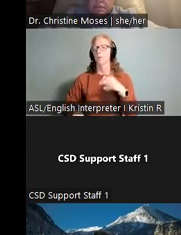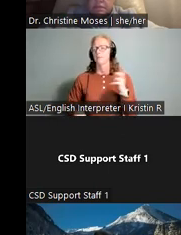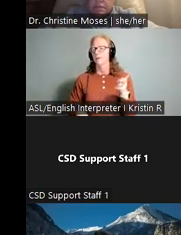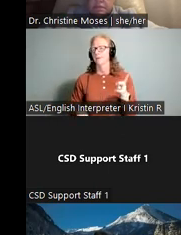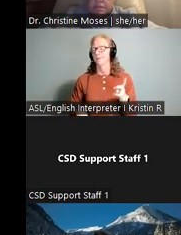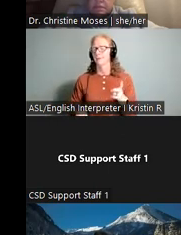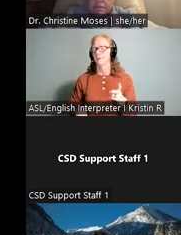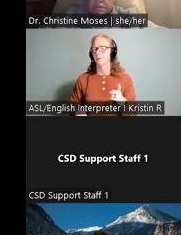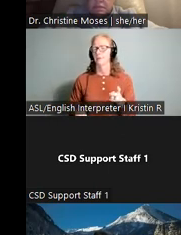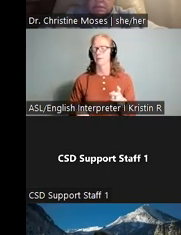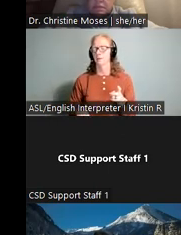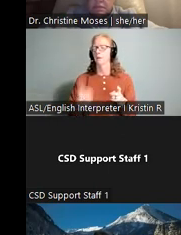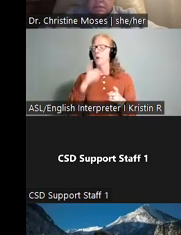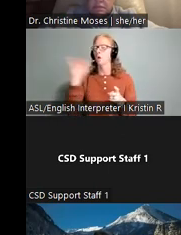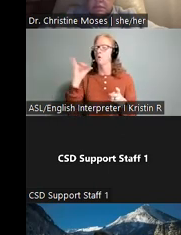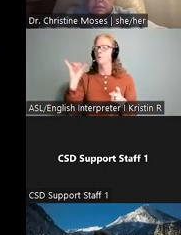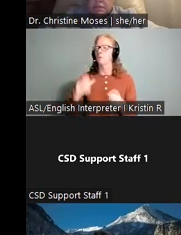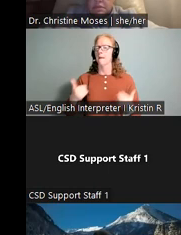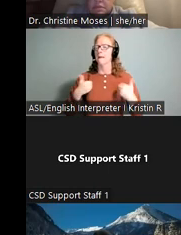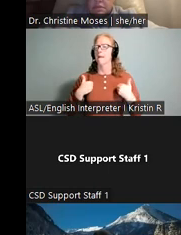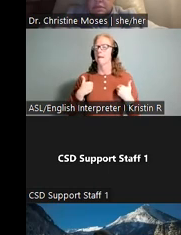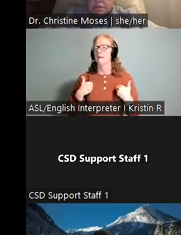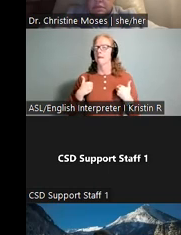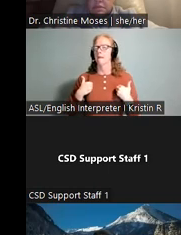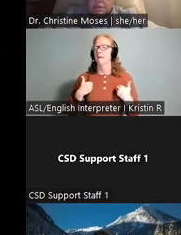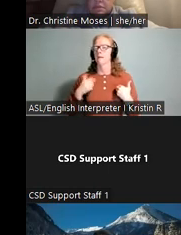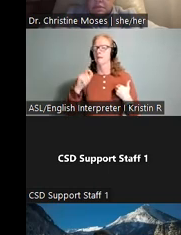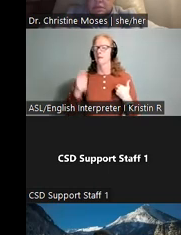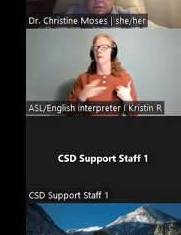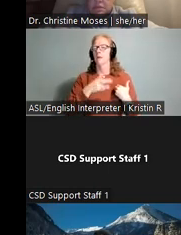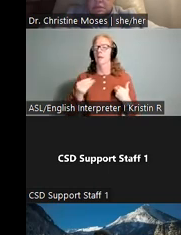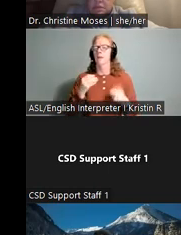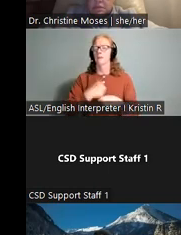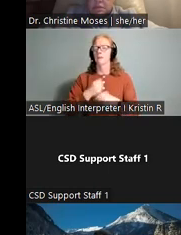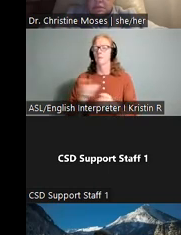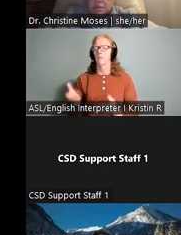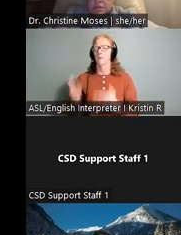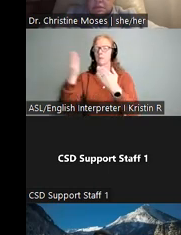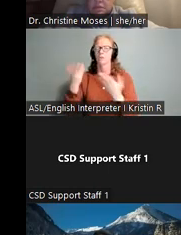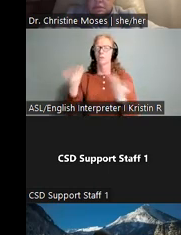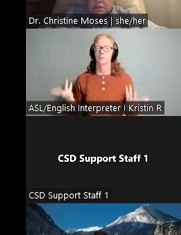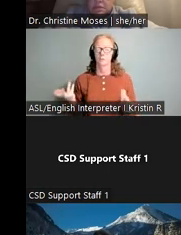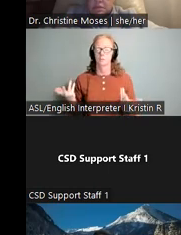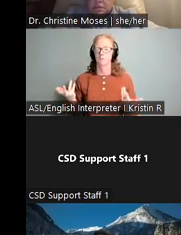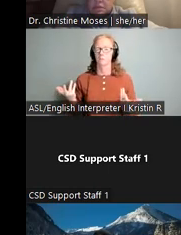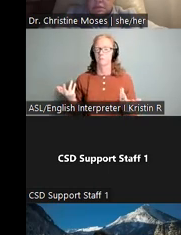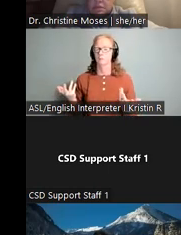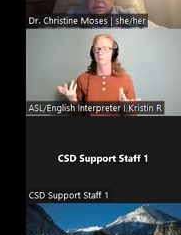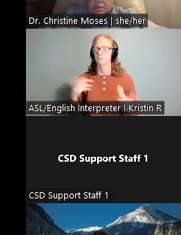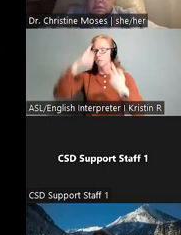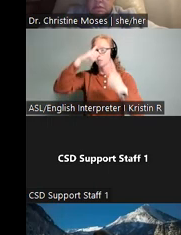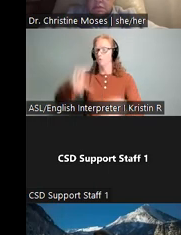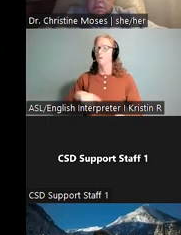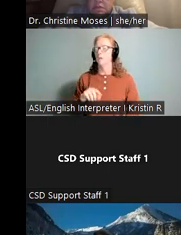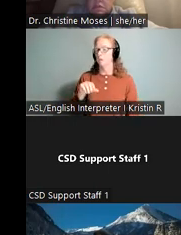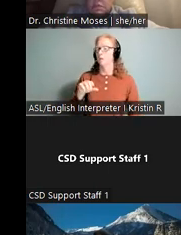but also had a comma and make recommendations. So I agree,